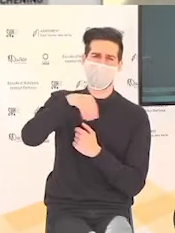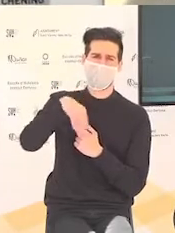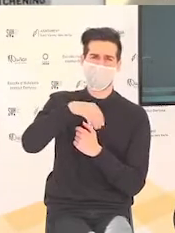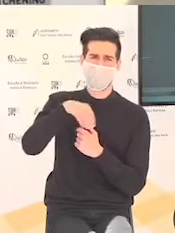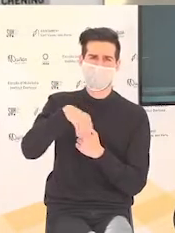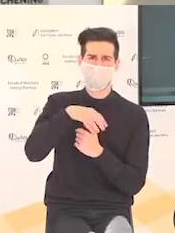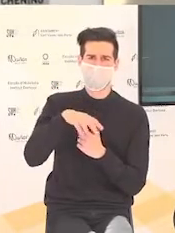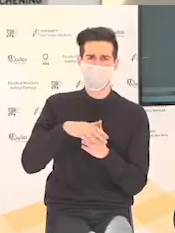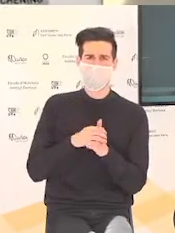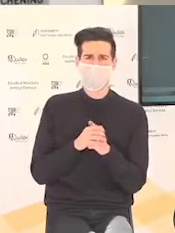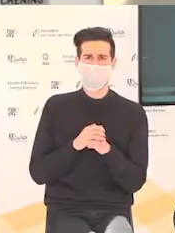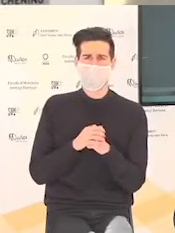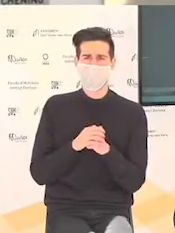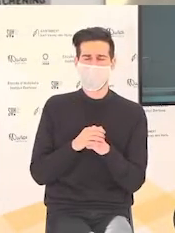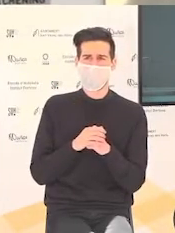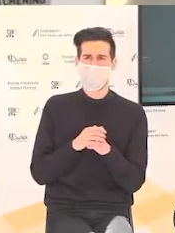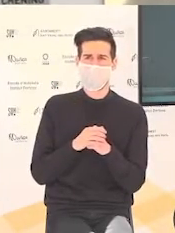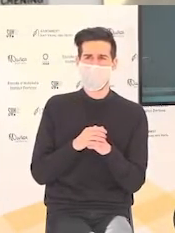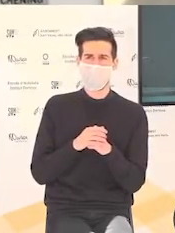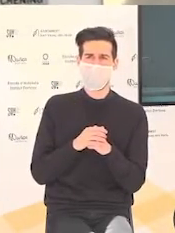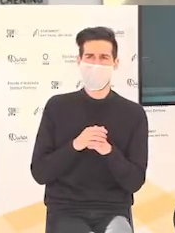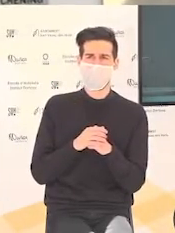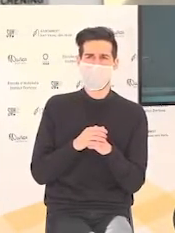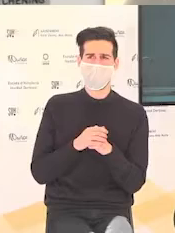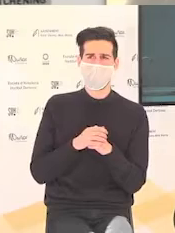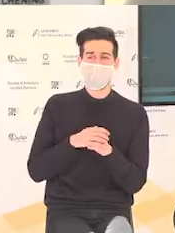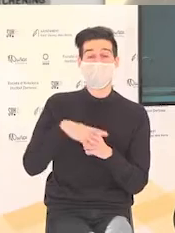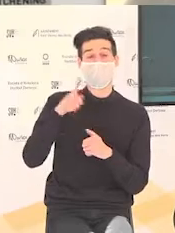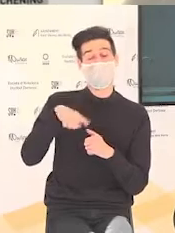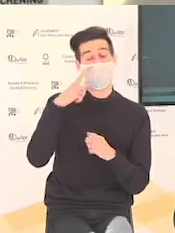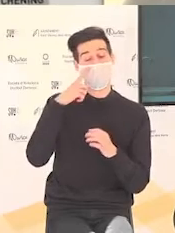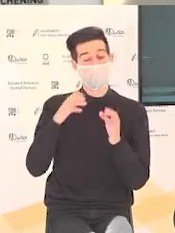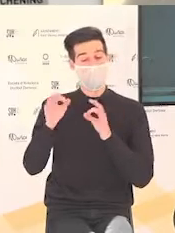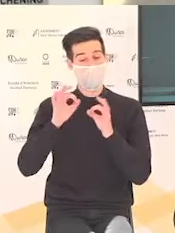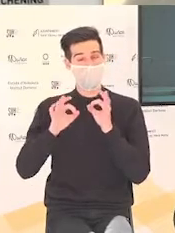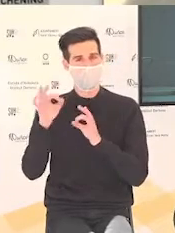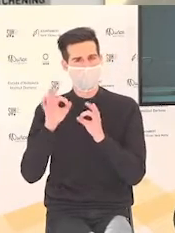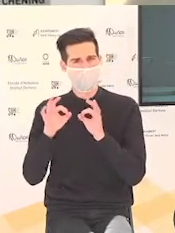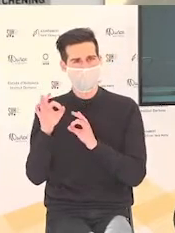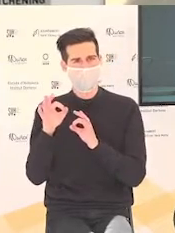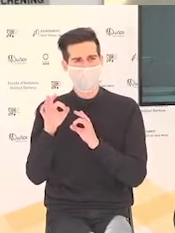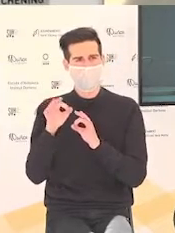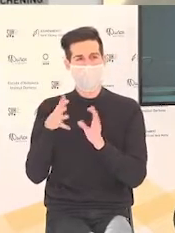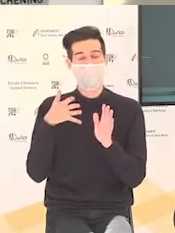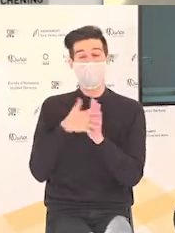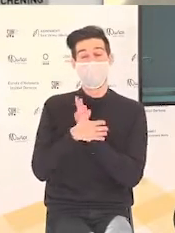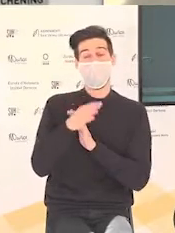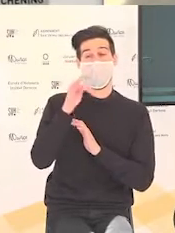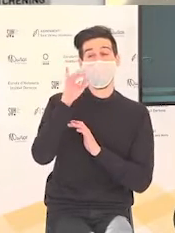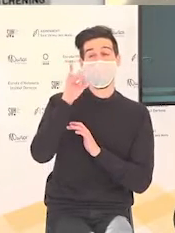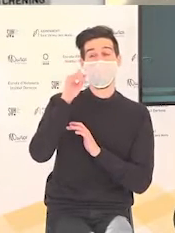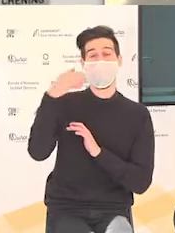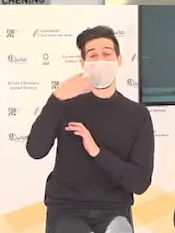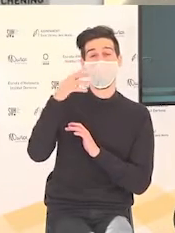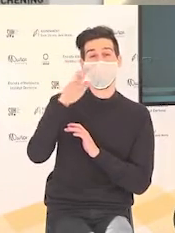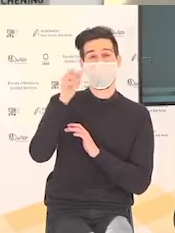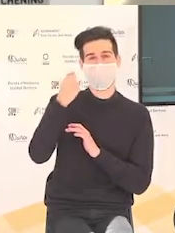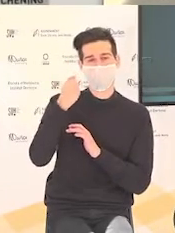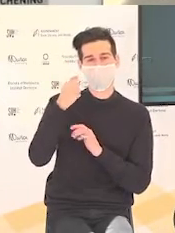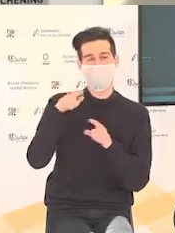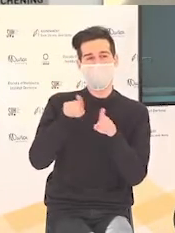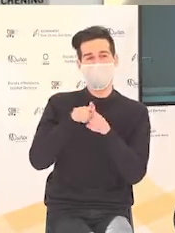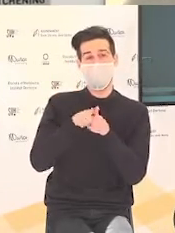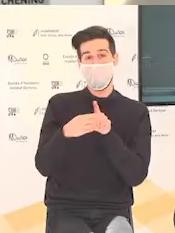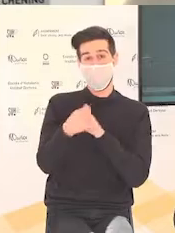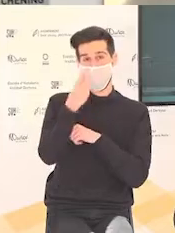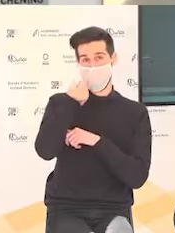and it goes straight out of the body. Hay que andarse un poquito con cuidado porque ya saben, es fibra y tal como entra por el cuerpo, sale del cuerpo.